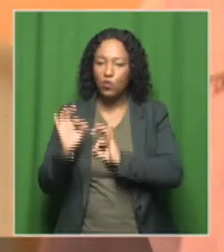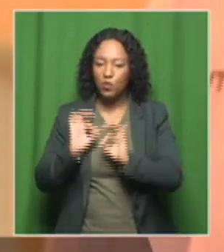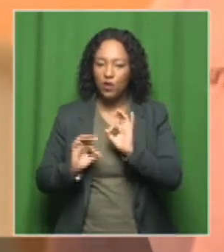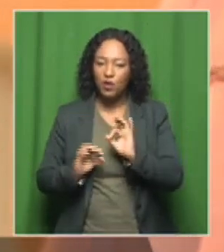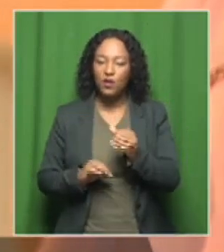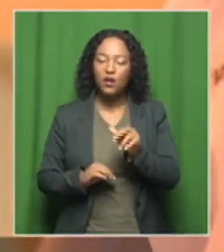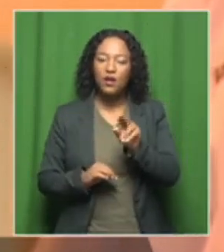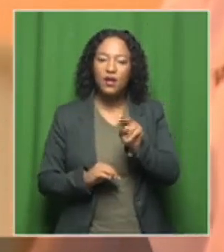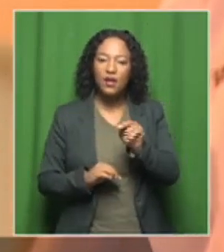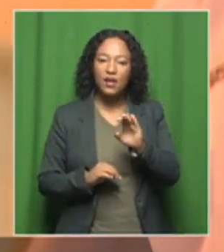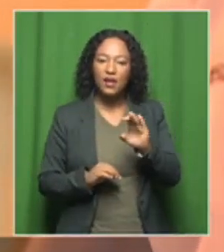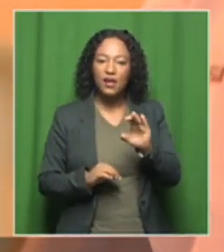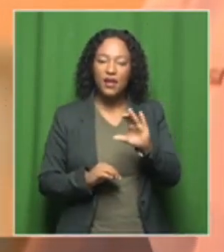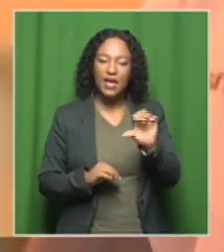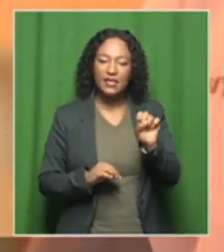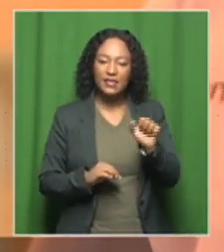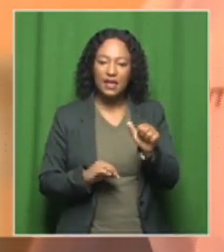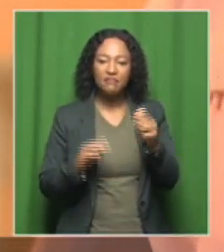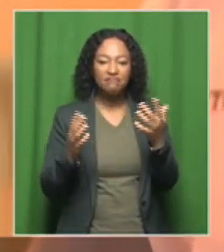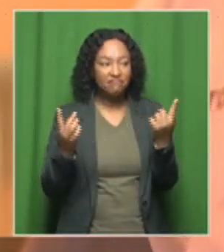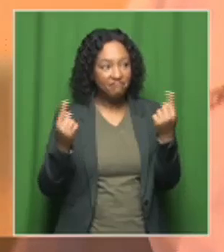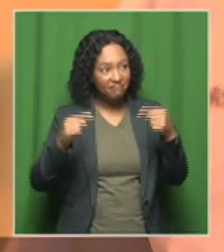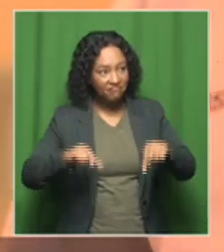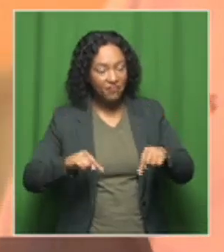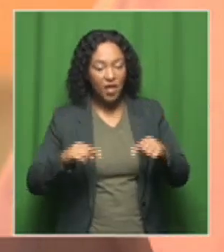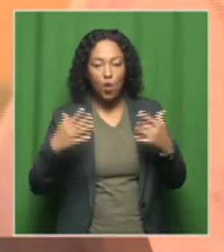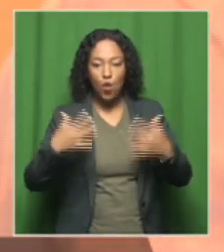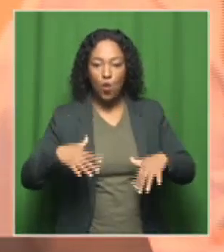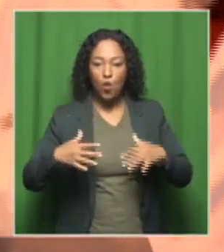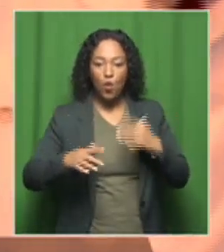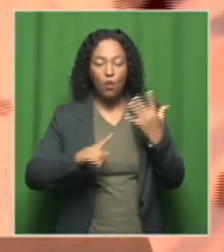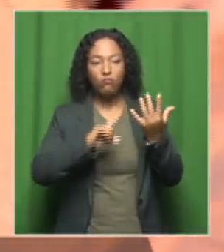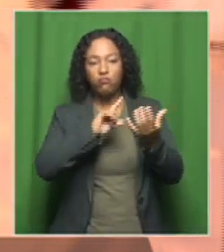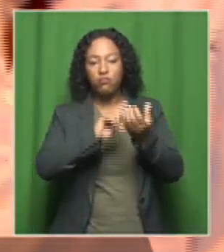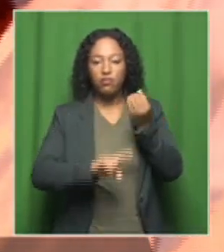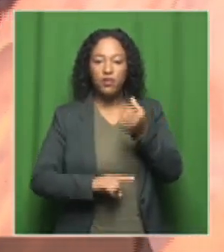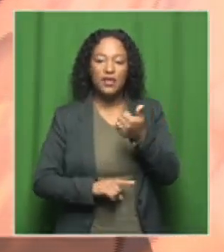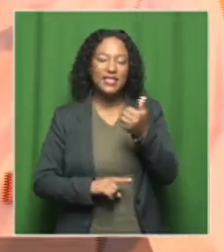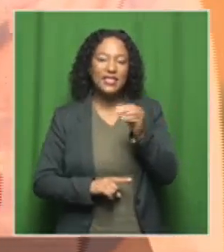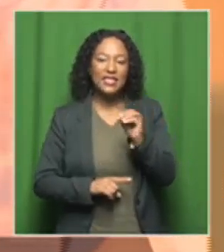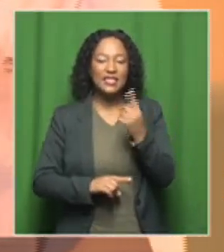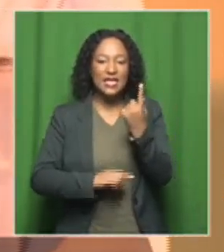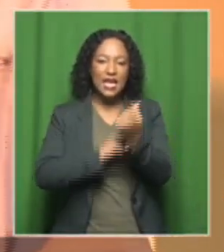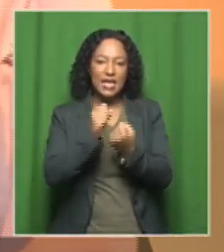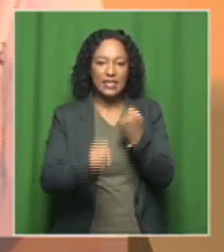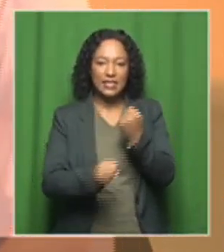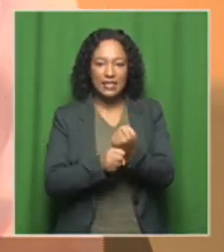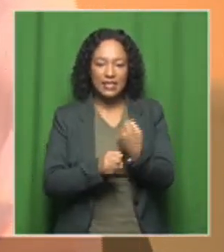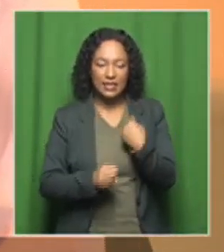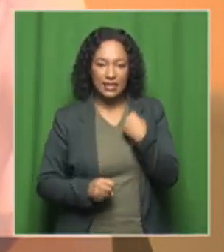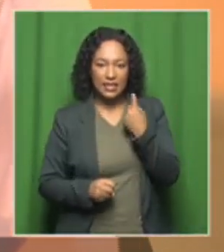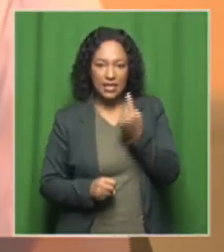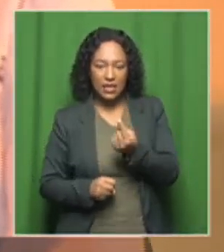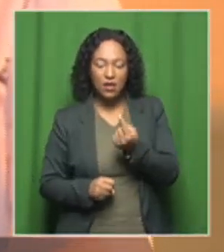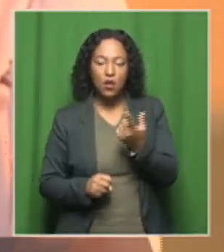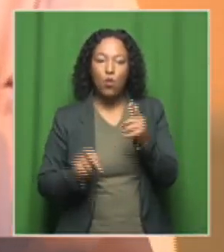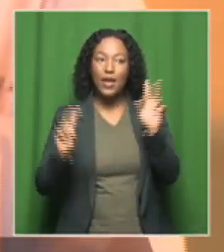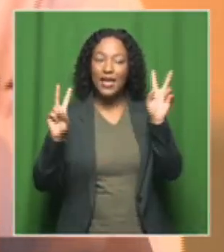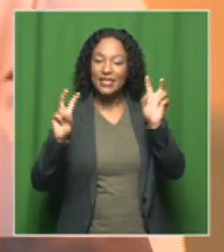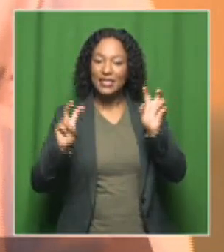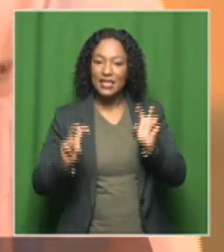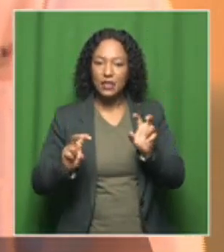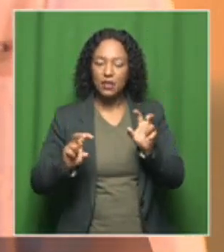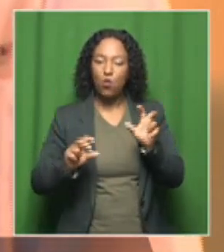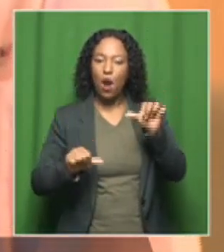NECSA really coming through here with this milestone, 60 years of this cutting-edge work around nuclear energy and ensuring as